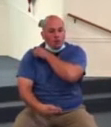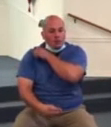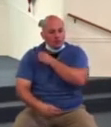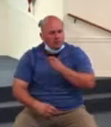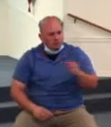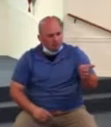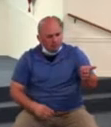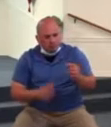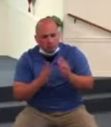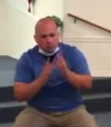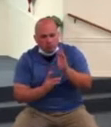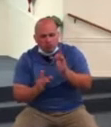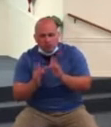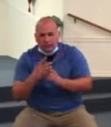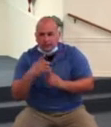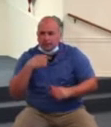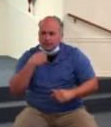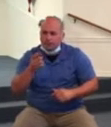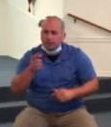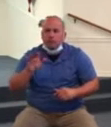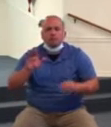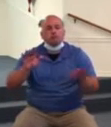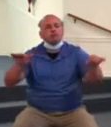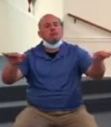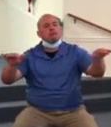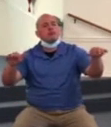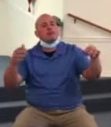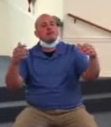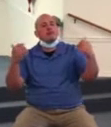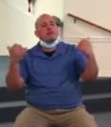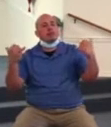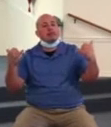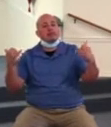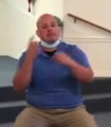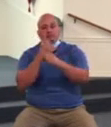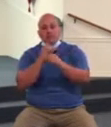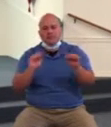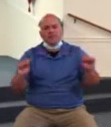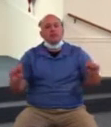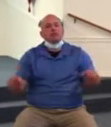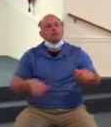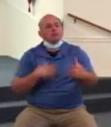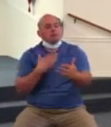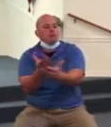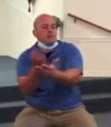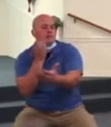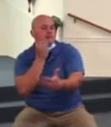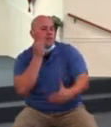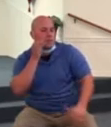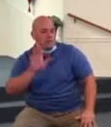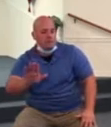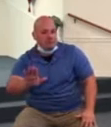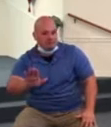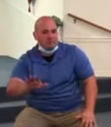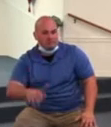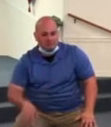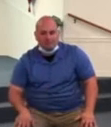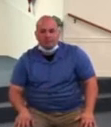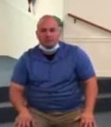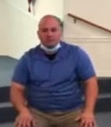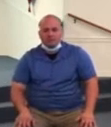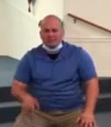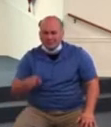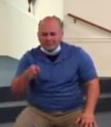Zacchaeus shows his faith by turning away from the sin in his life and committing himself to God. And he shows